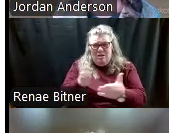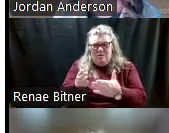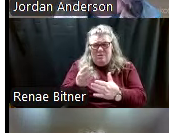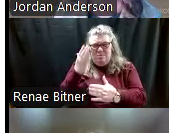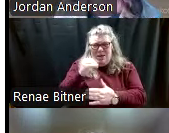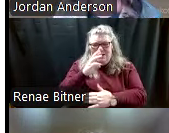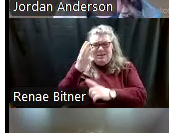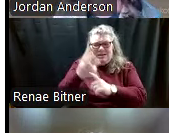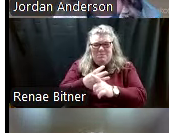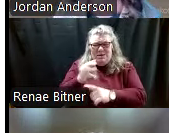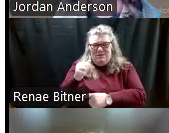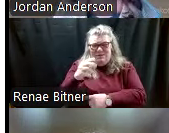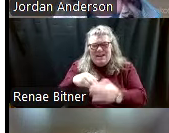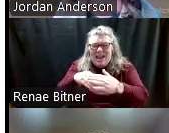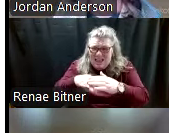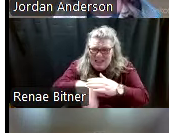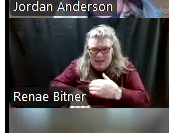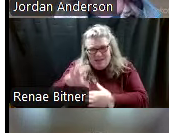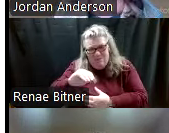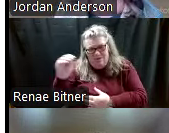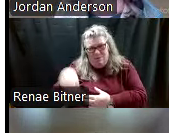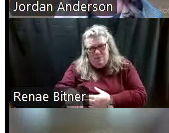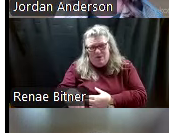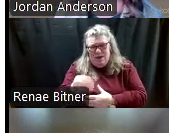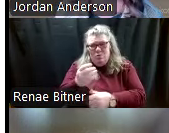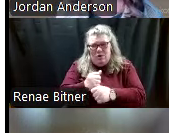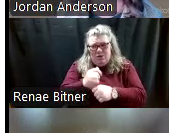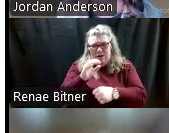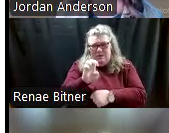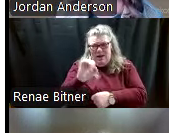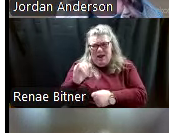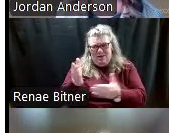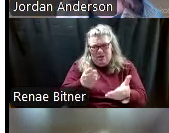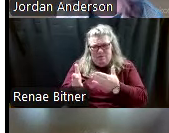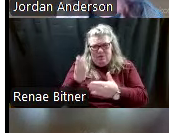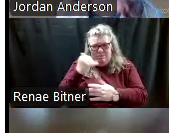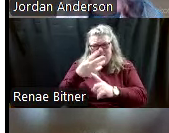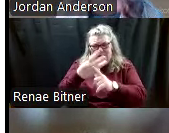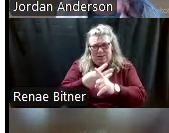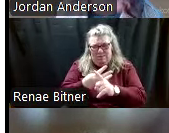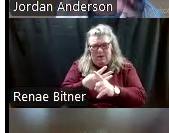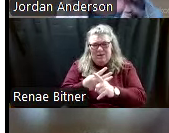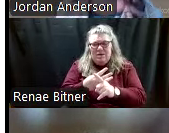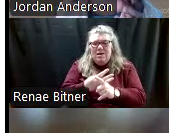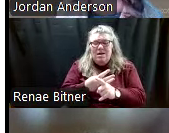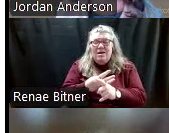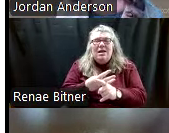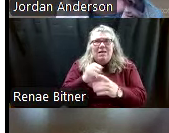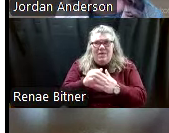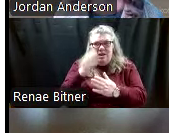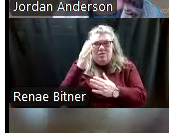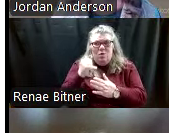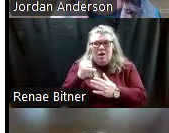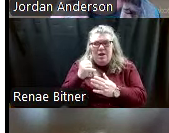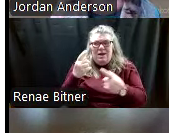age. So less than 50% received early intervention services by that 6 months. So that is why